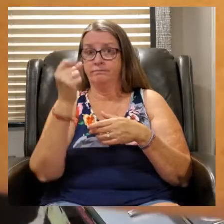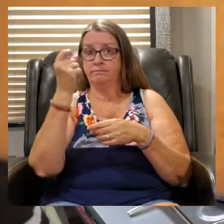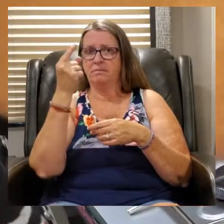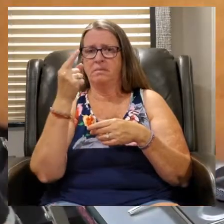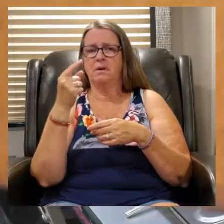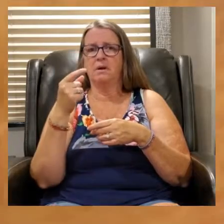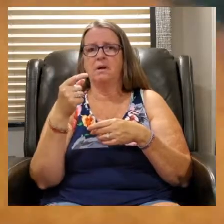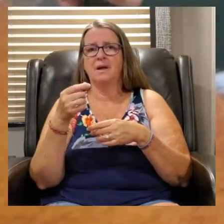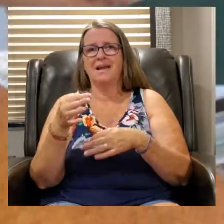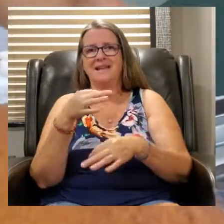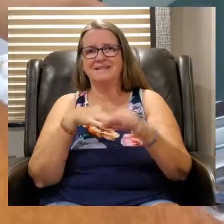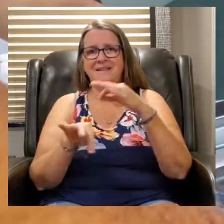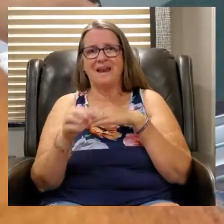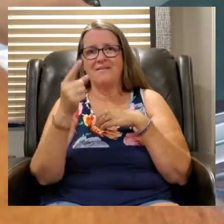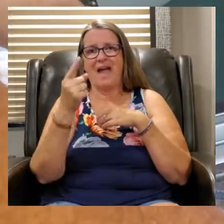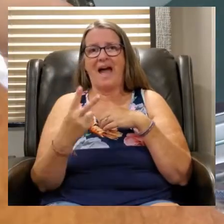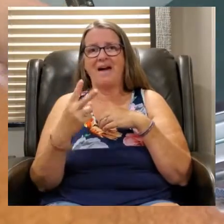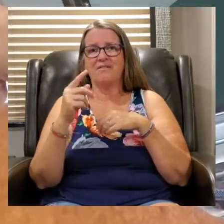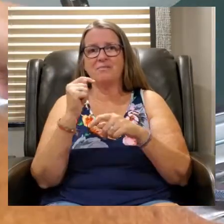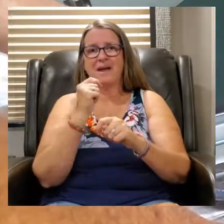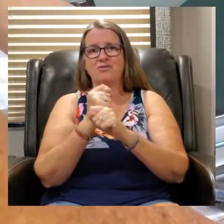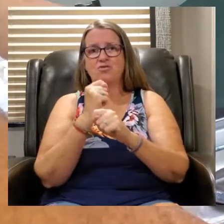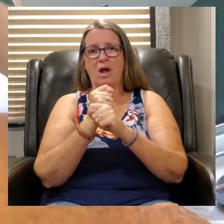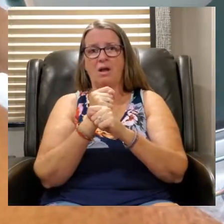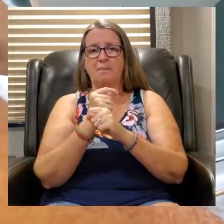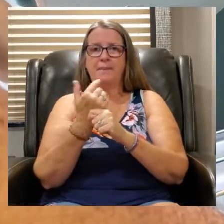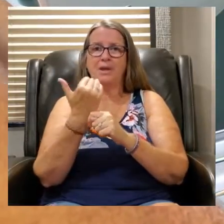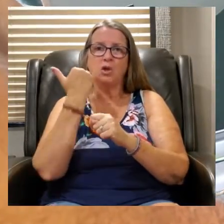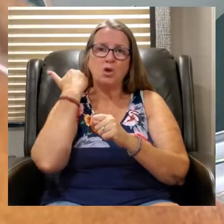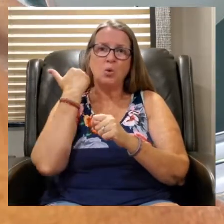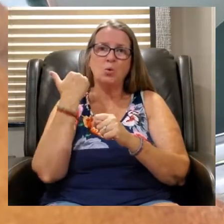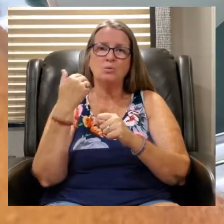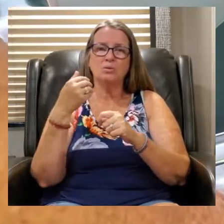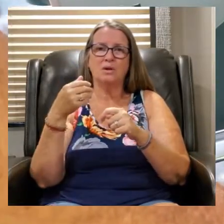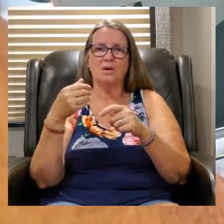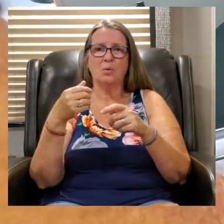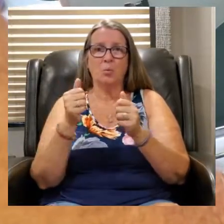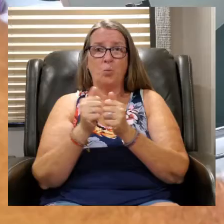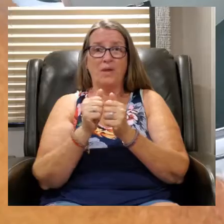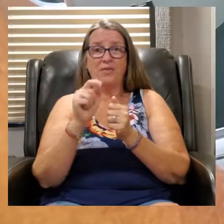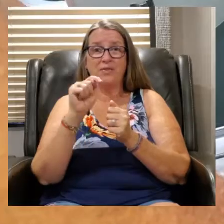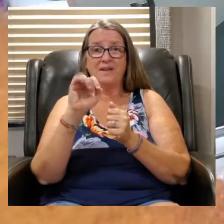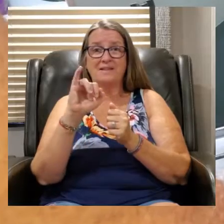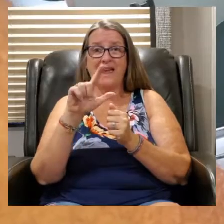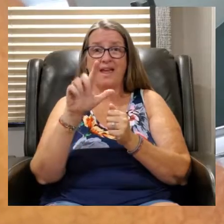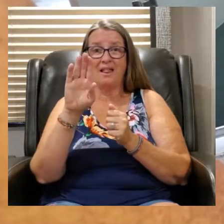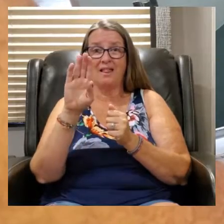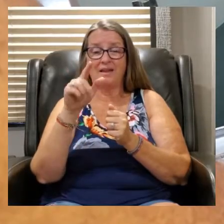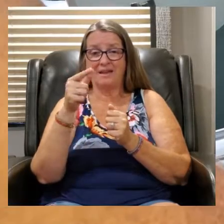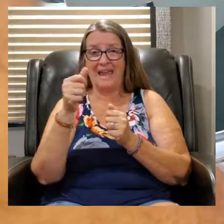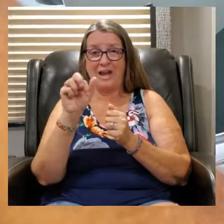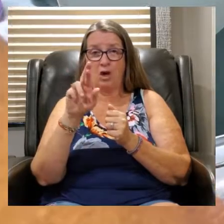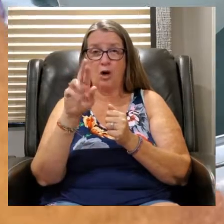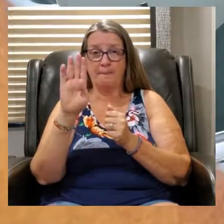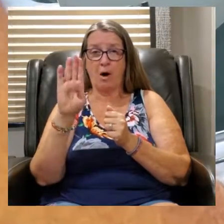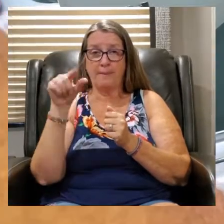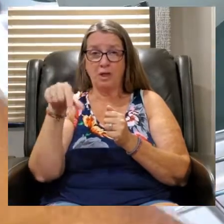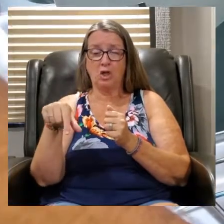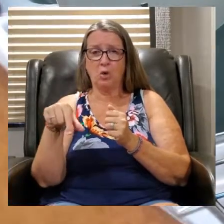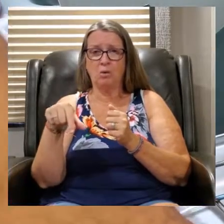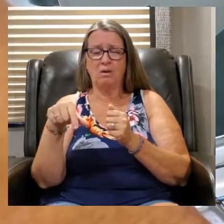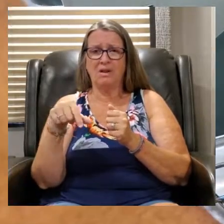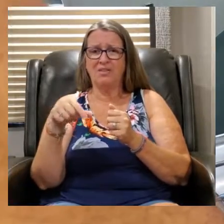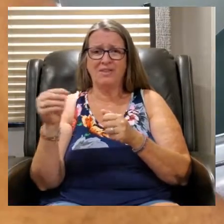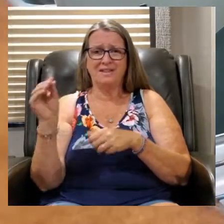especially when you take into consideration, instead of half my truck being taken up with a tailgater, this I